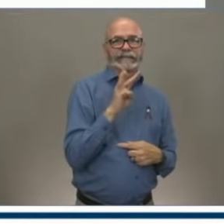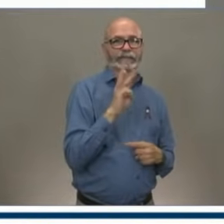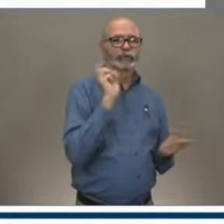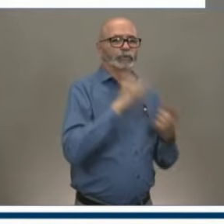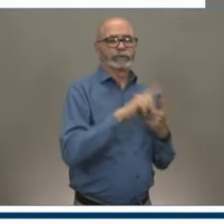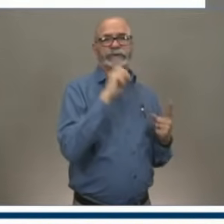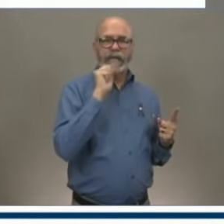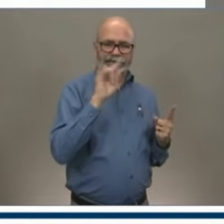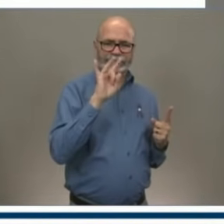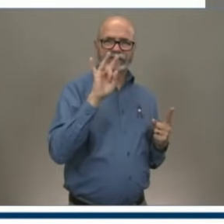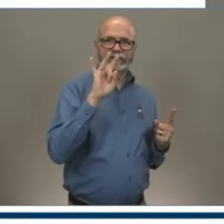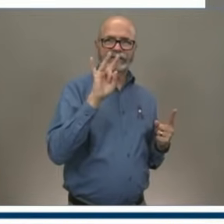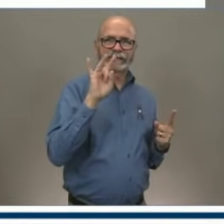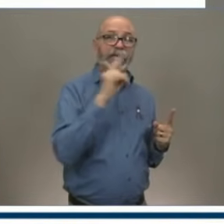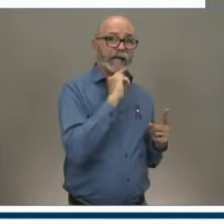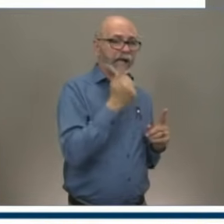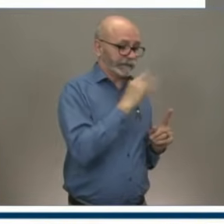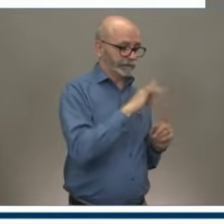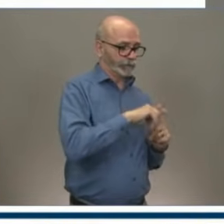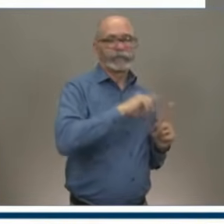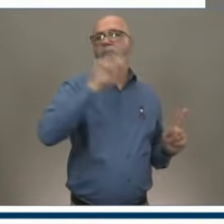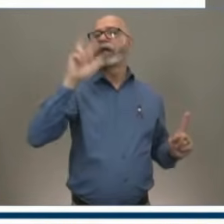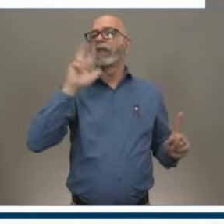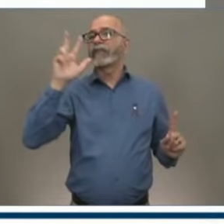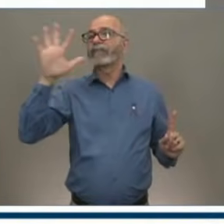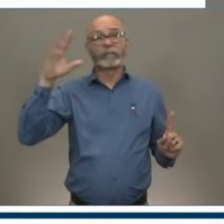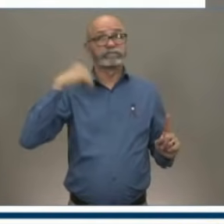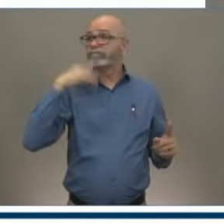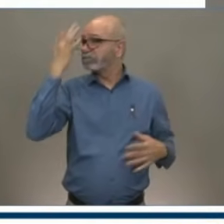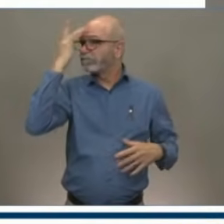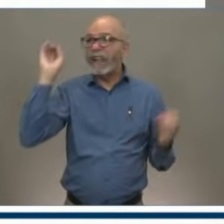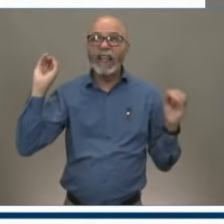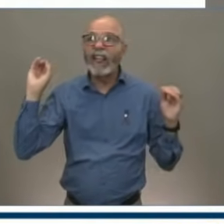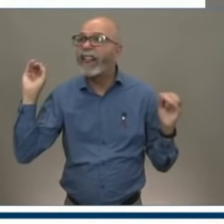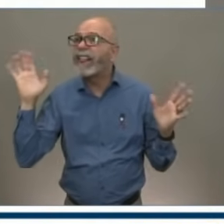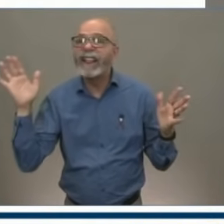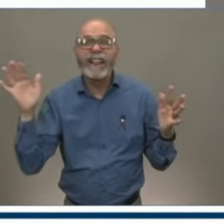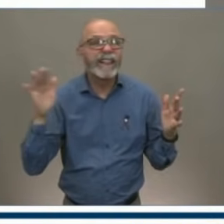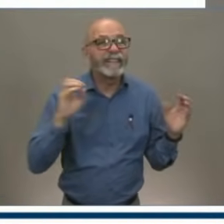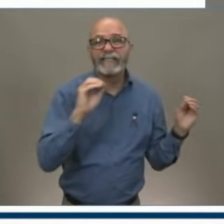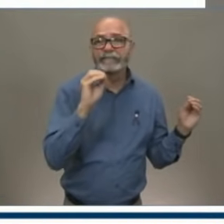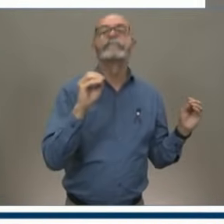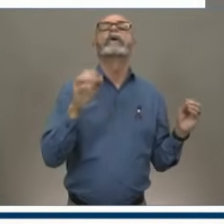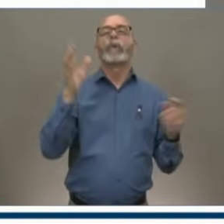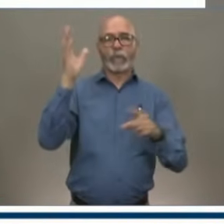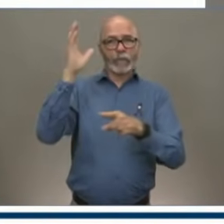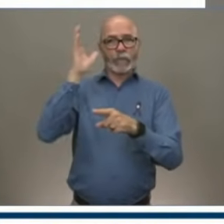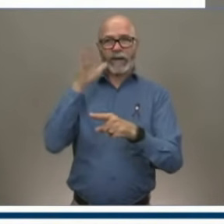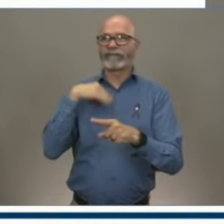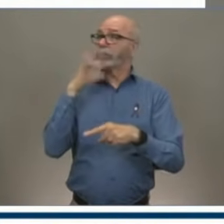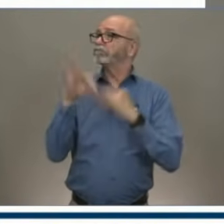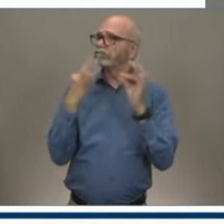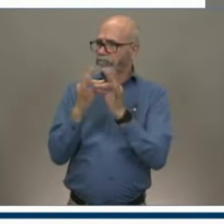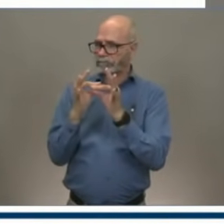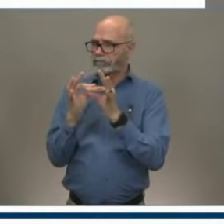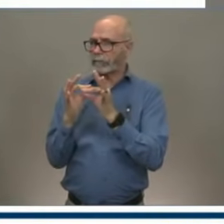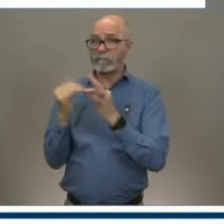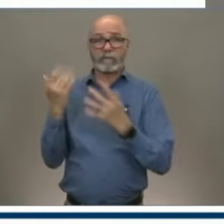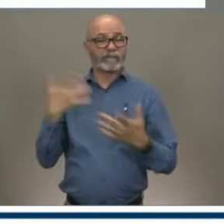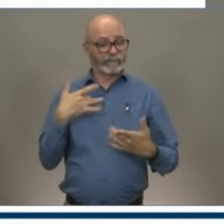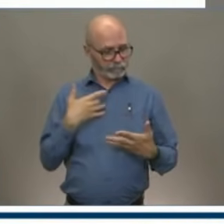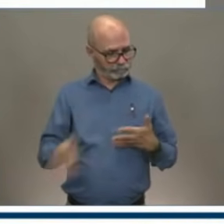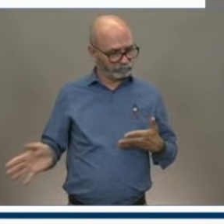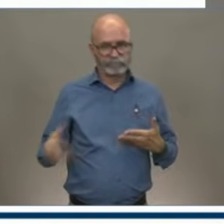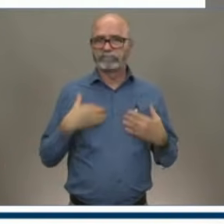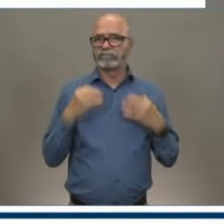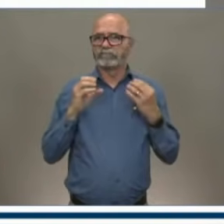not have symptoms. Anybody who has symptoms needs to go through the online self-assessment process. But if you're asymptomatic, especially if you're 16 to